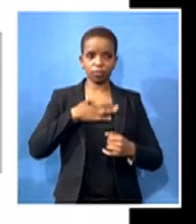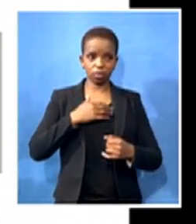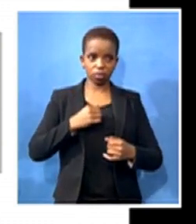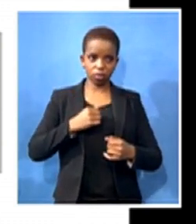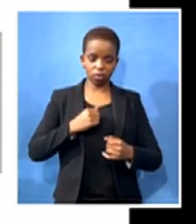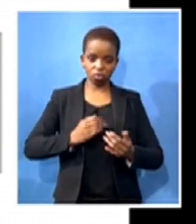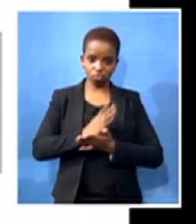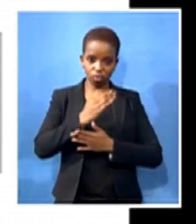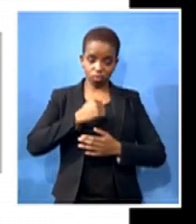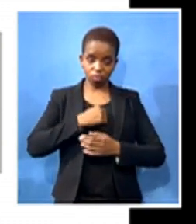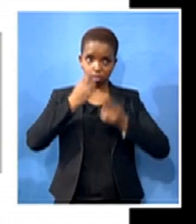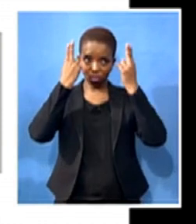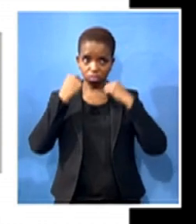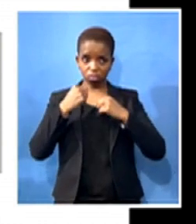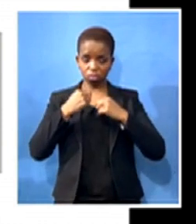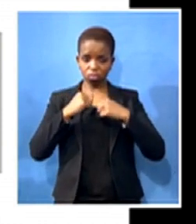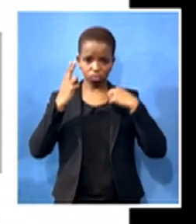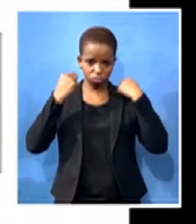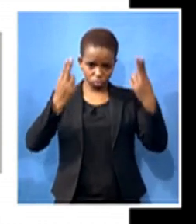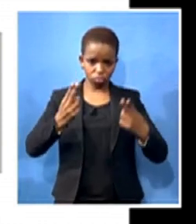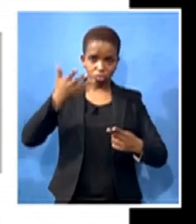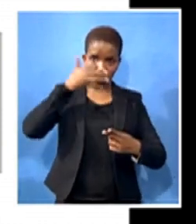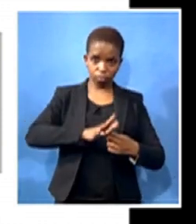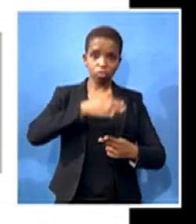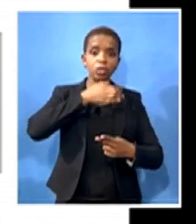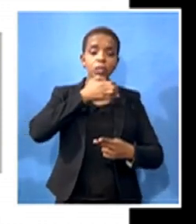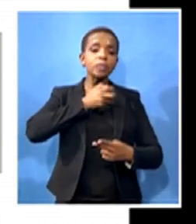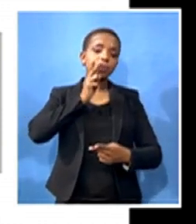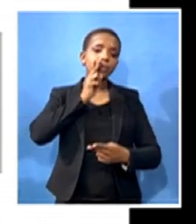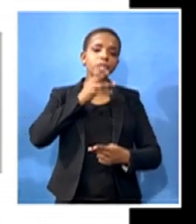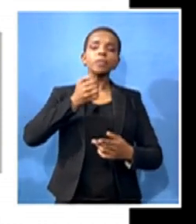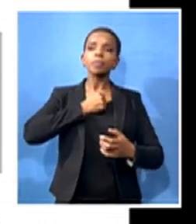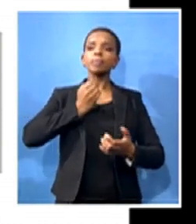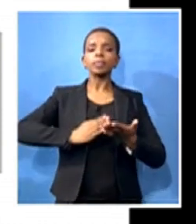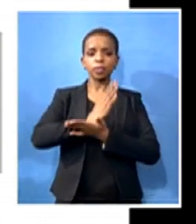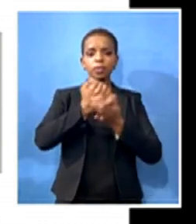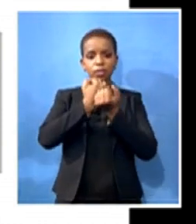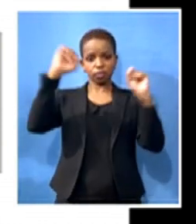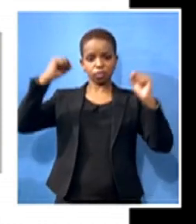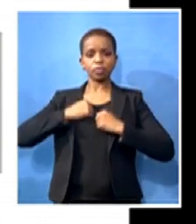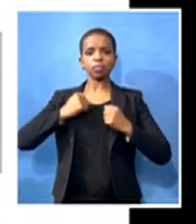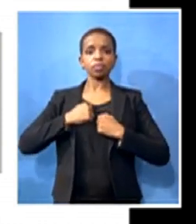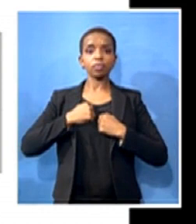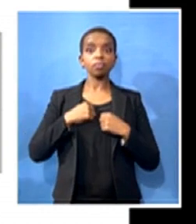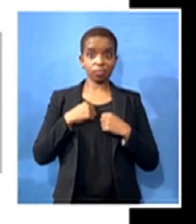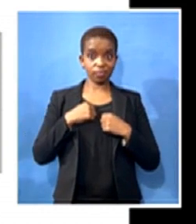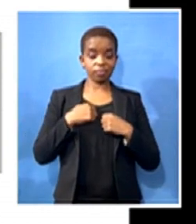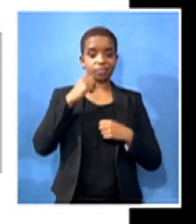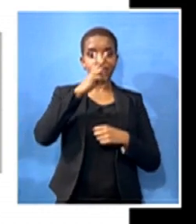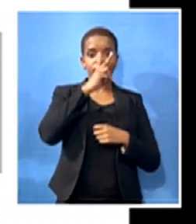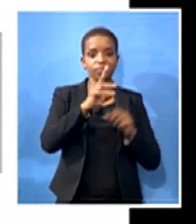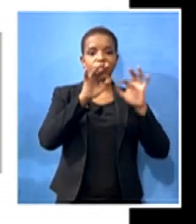on exercising their freedoms. You can see there the smokers are slightly more